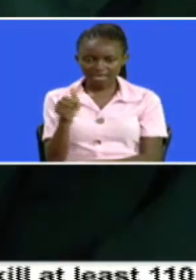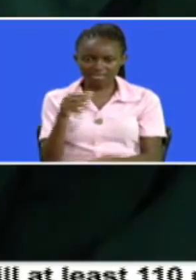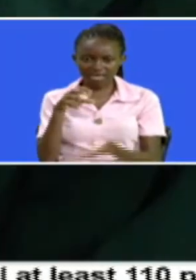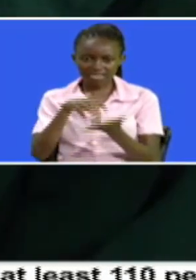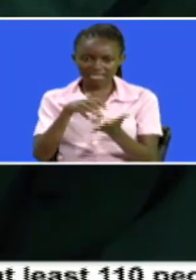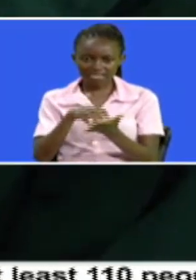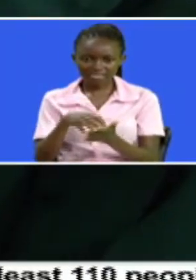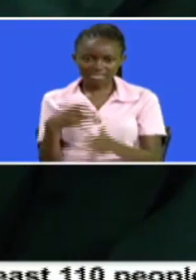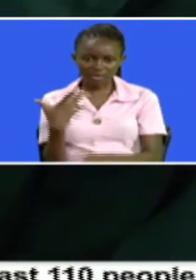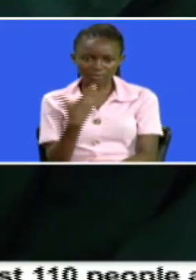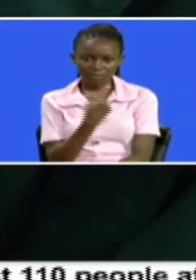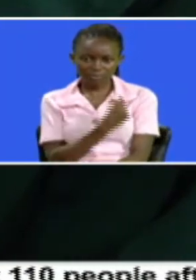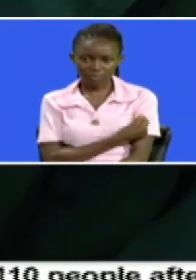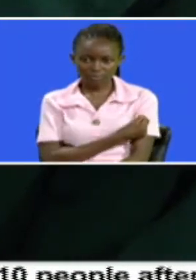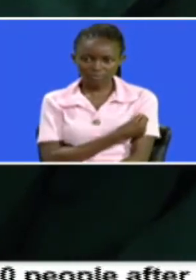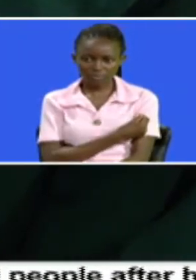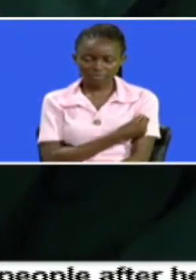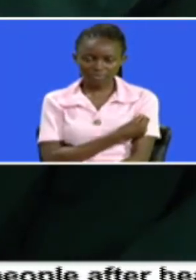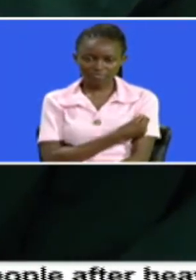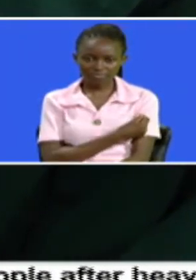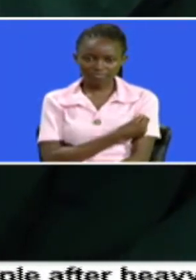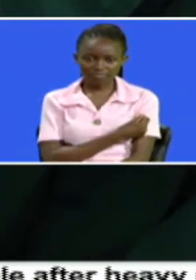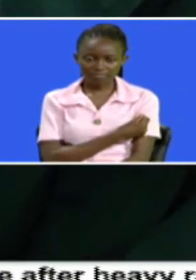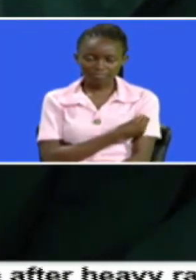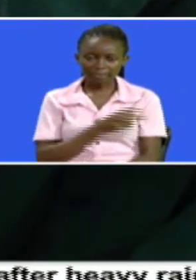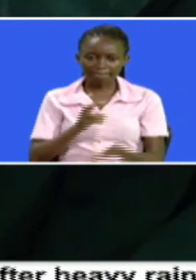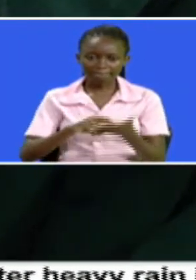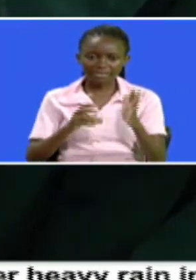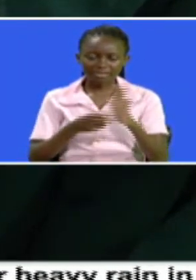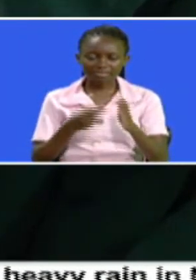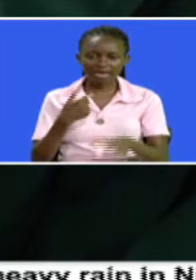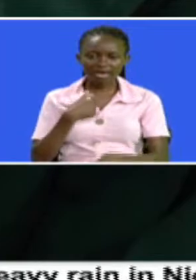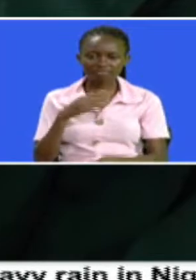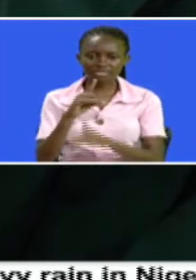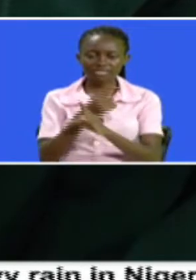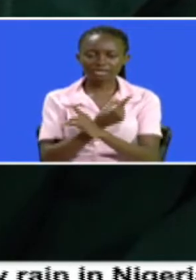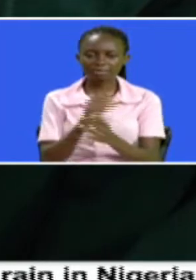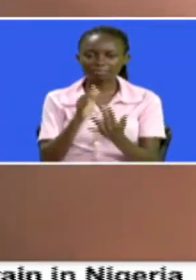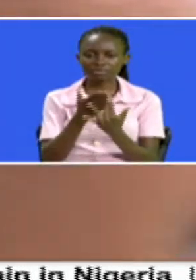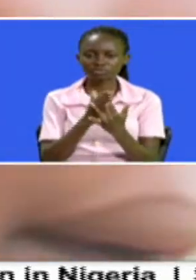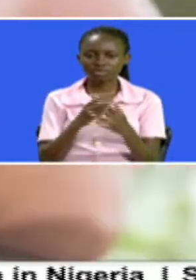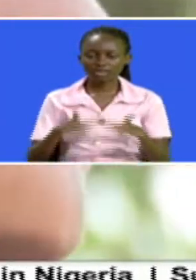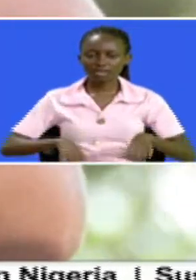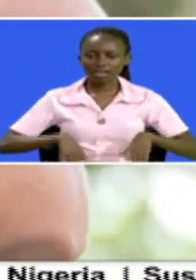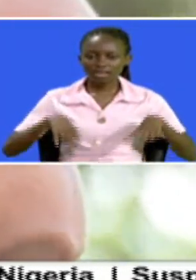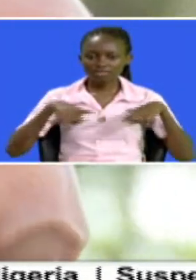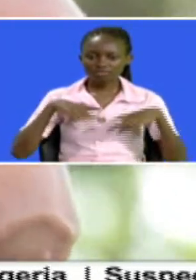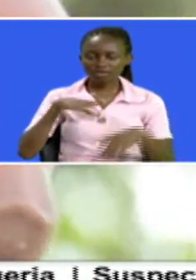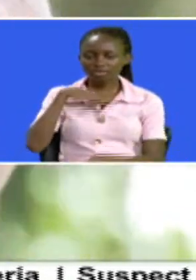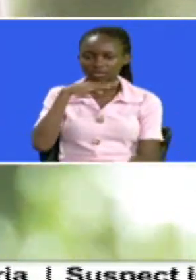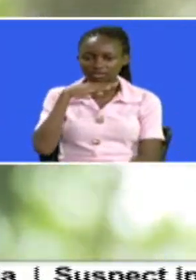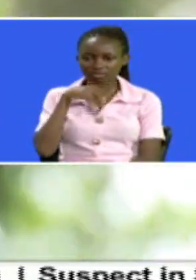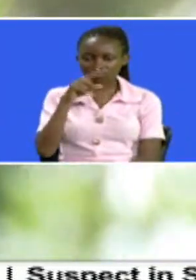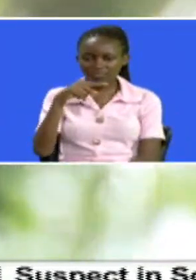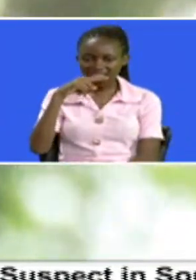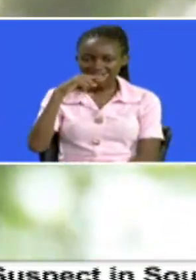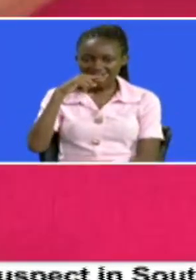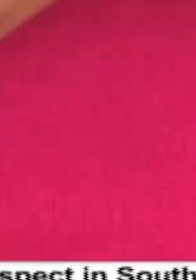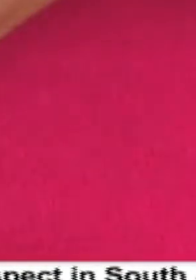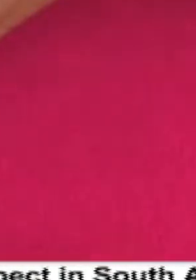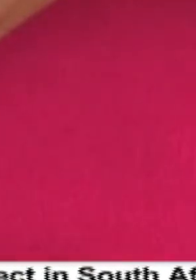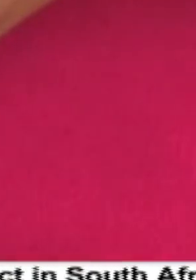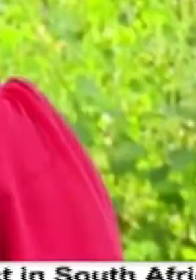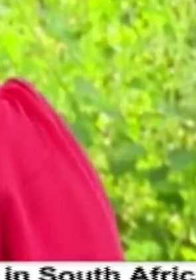cases, injection of immunoglobulin, could mean the difference between life and death. She was bitten by a neighbor's